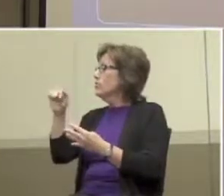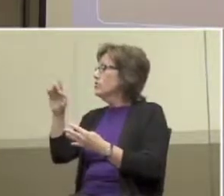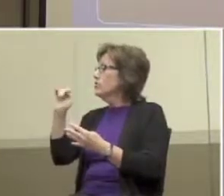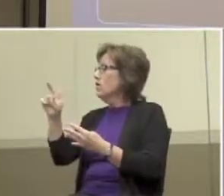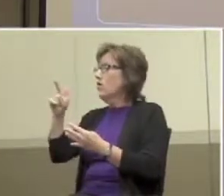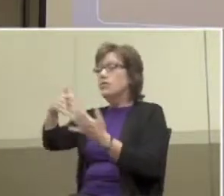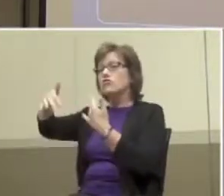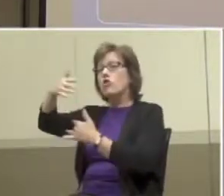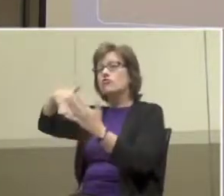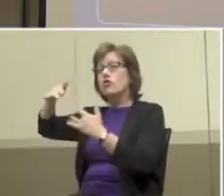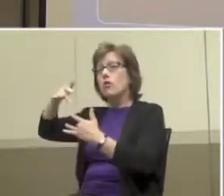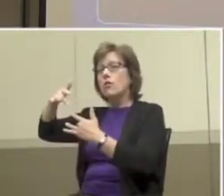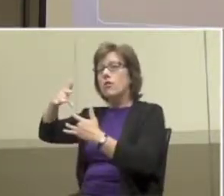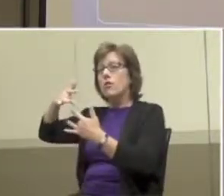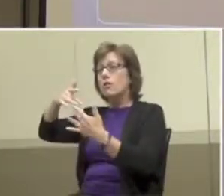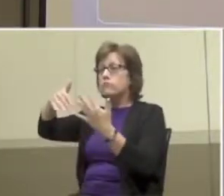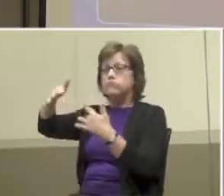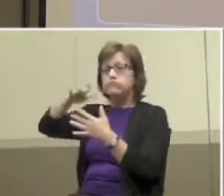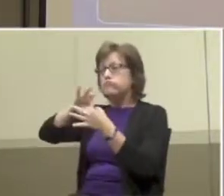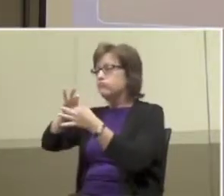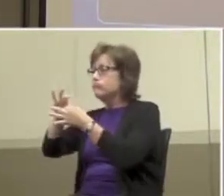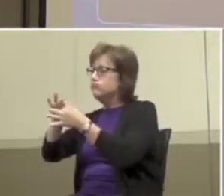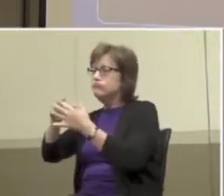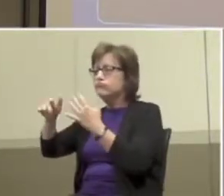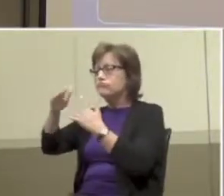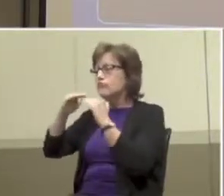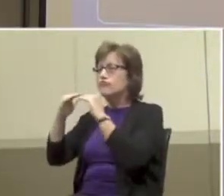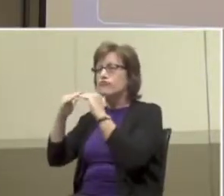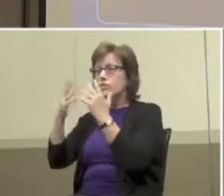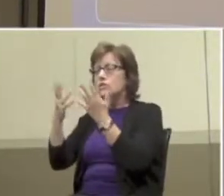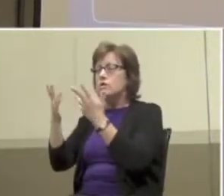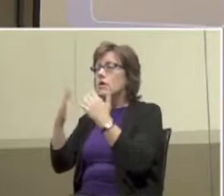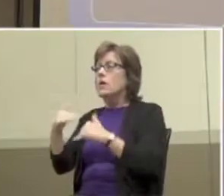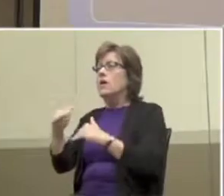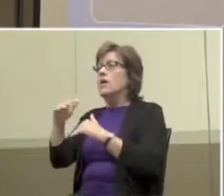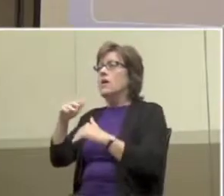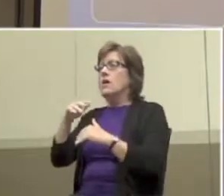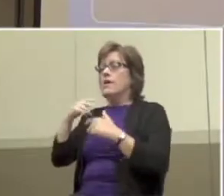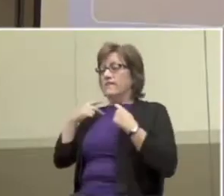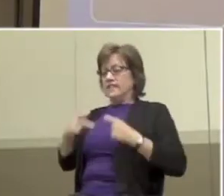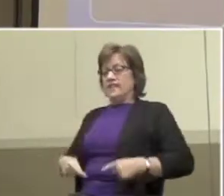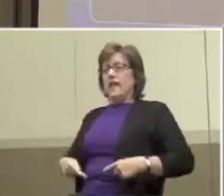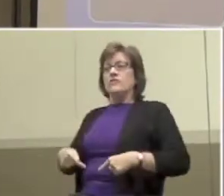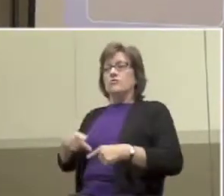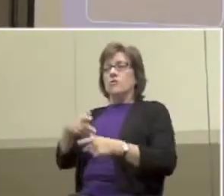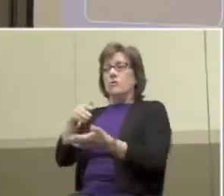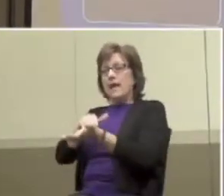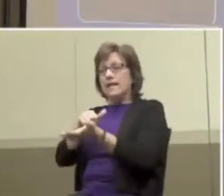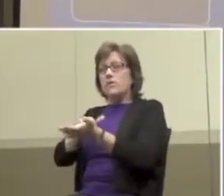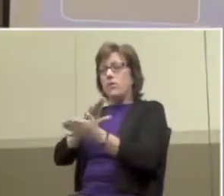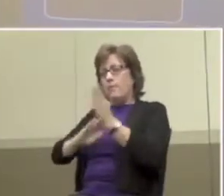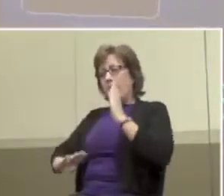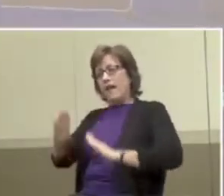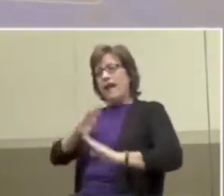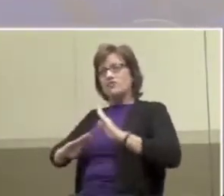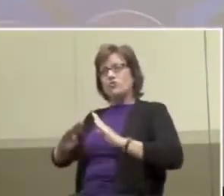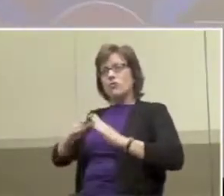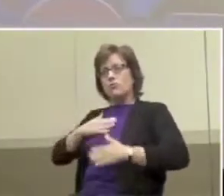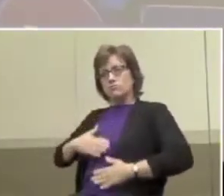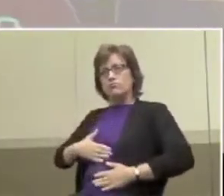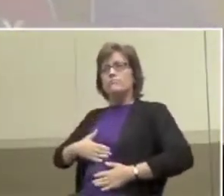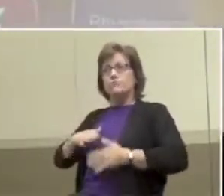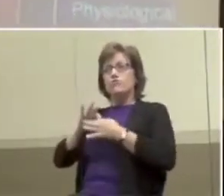the kid's interpersonal life. And then physiological, so medical, biological. So I'd like